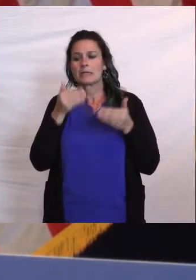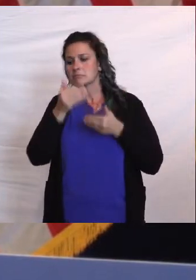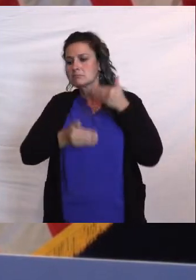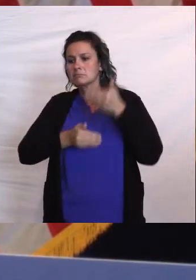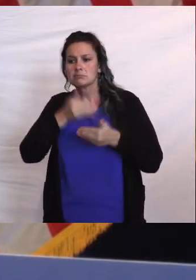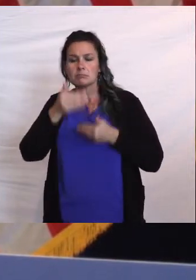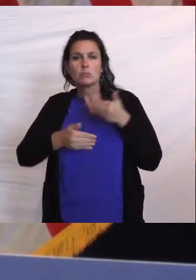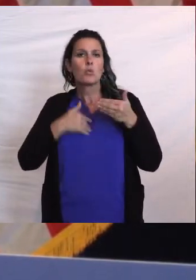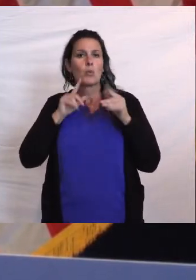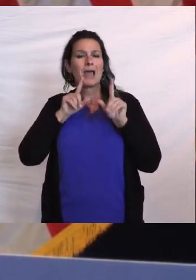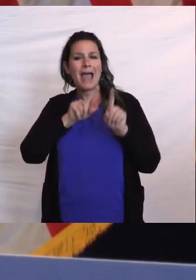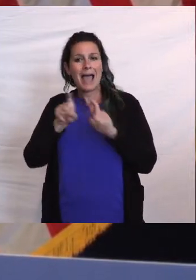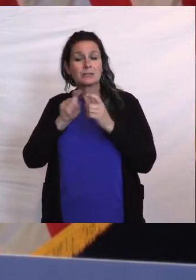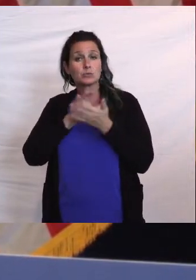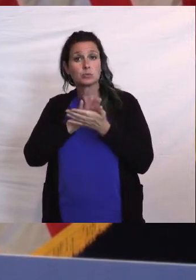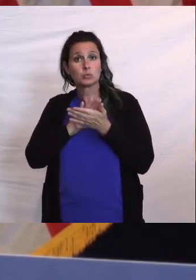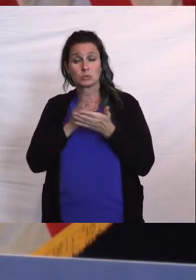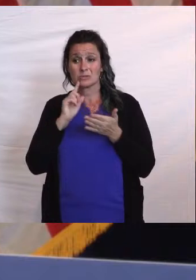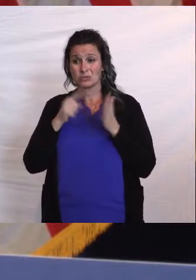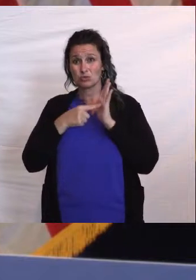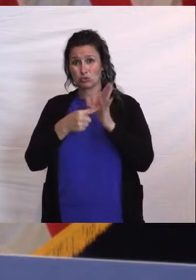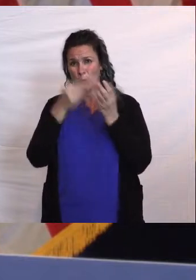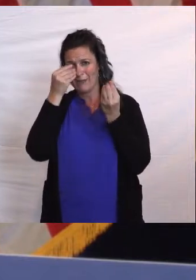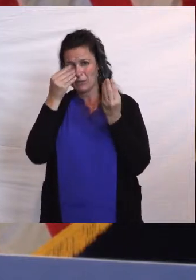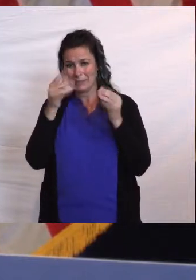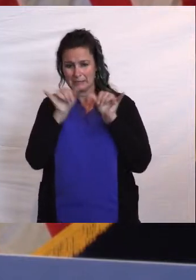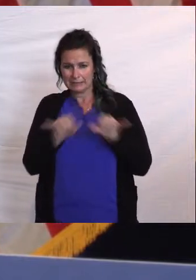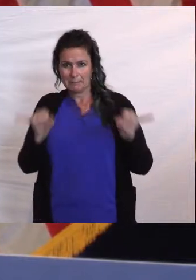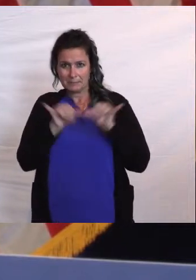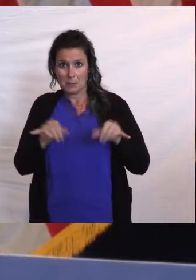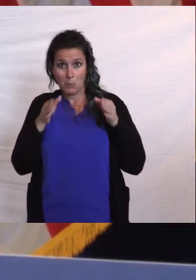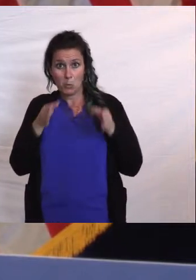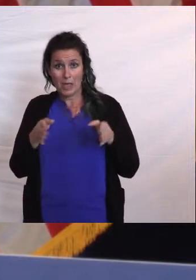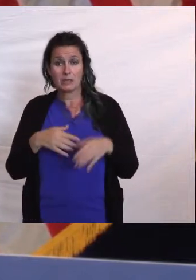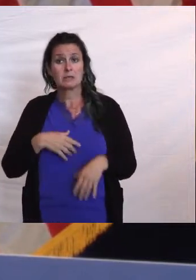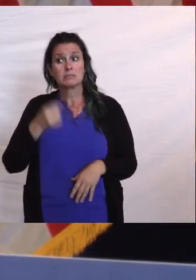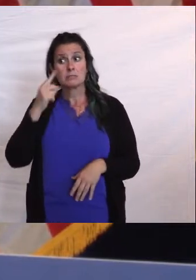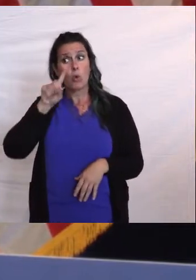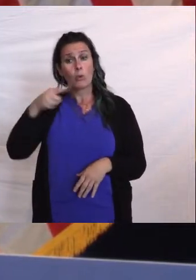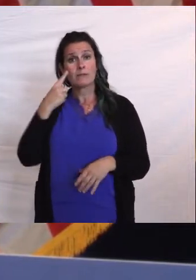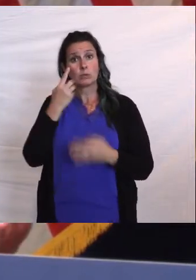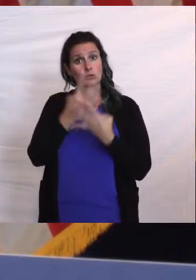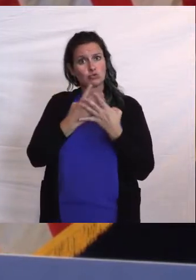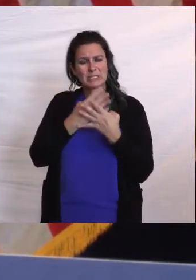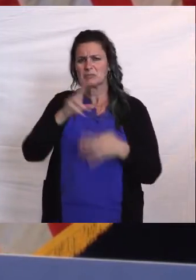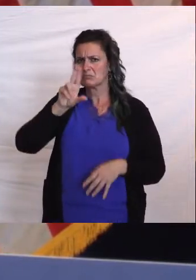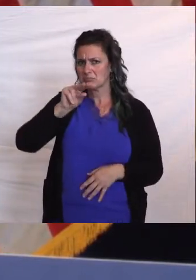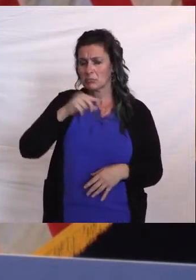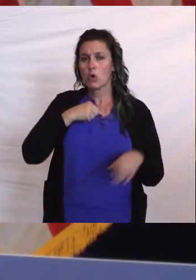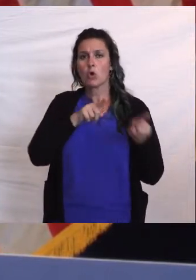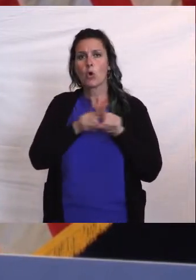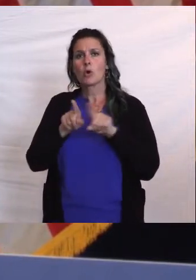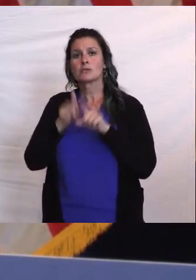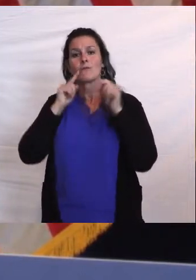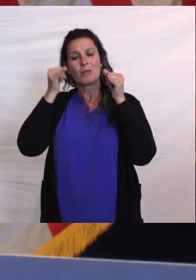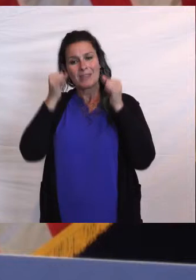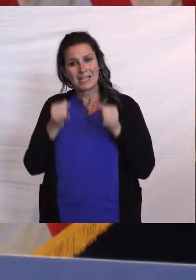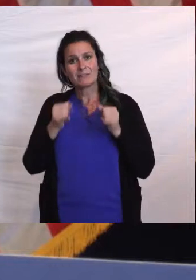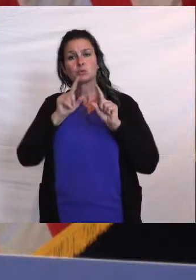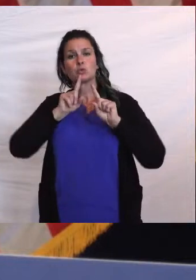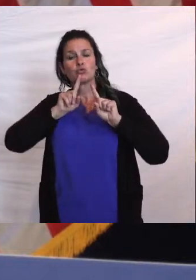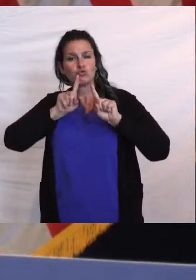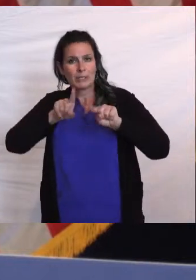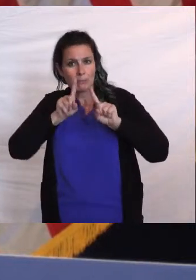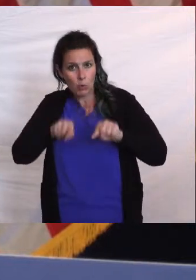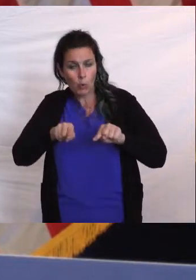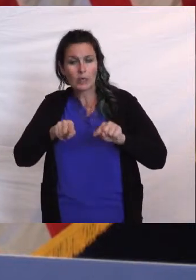are asking schools to present that information. And it's not just for the school screening, it's also for that individual reporting